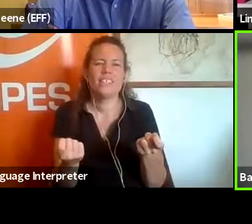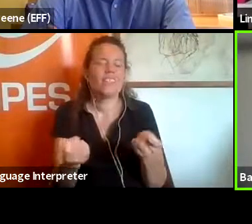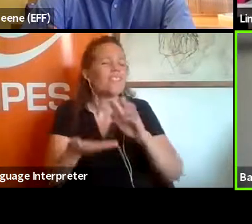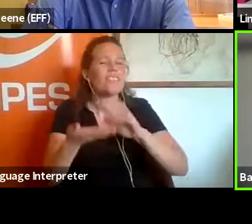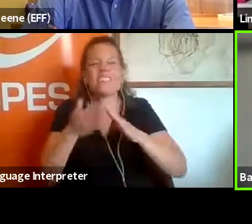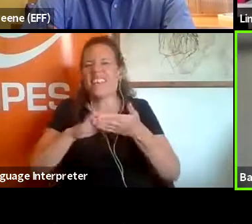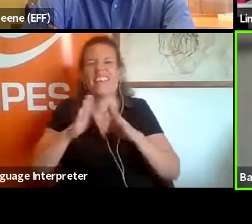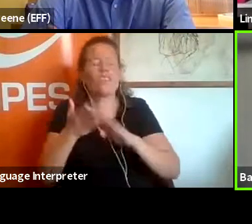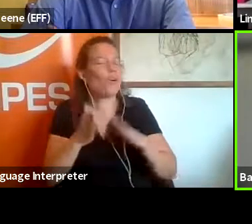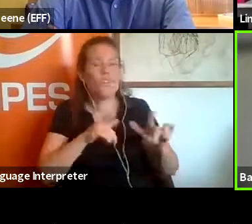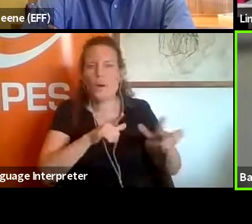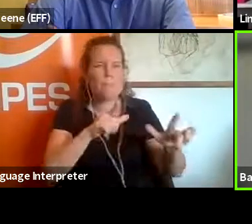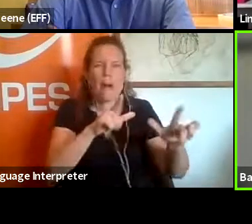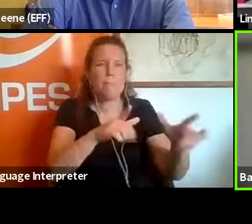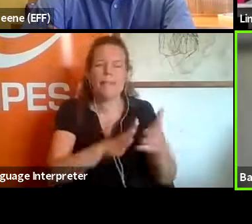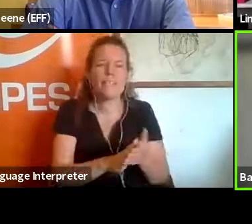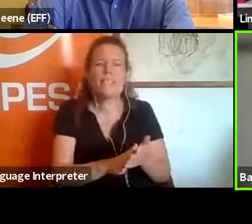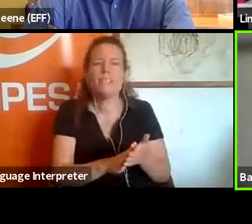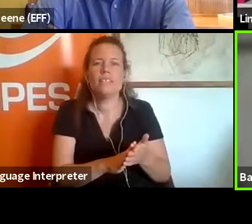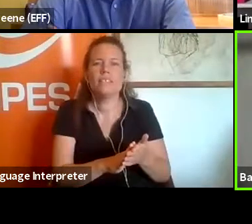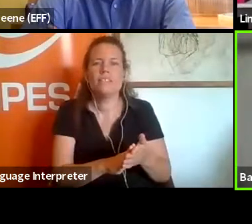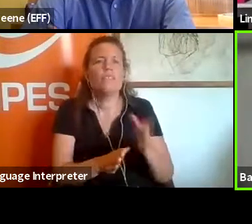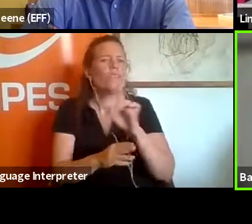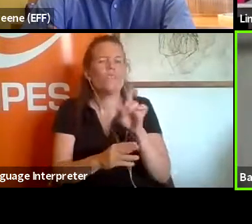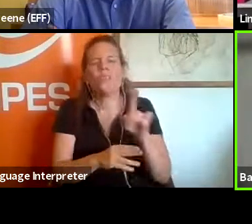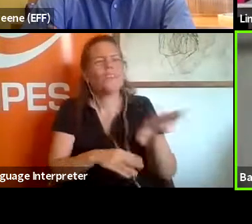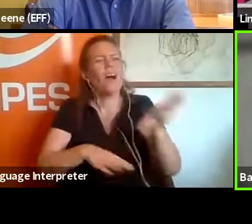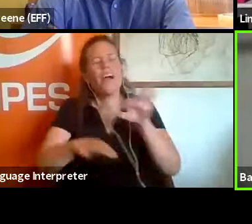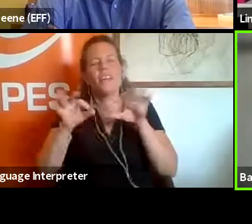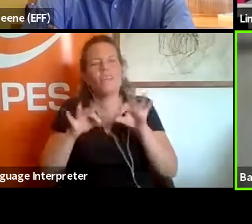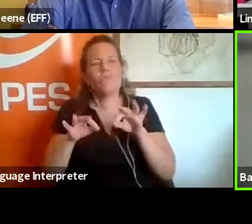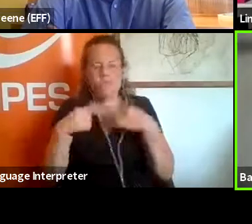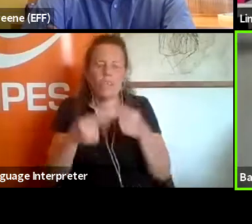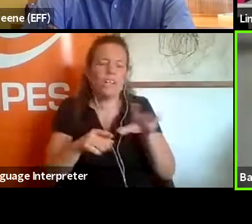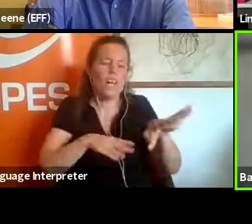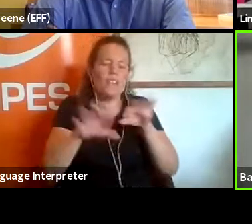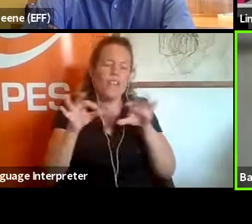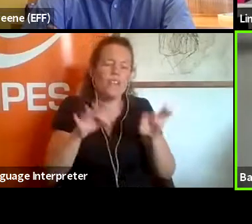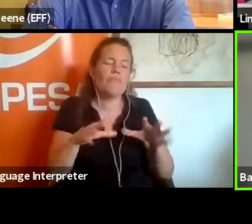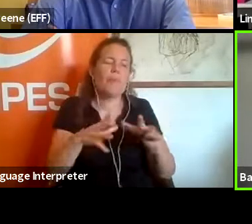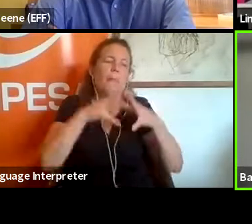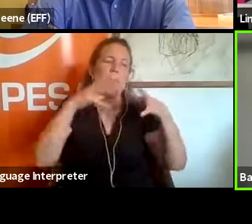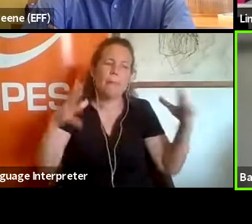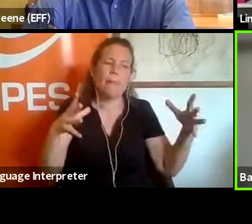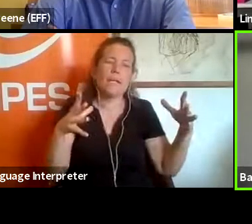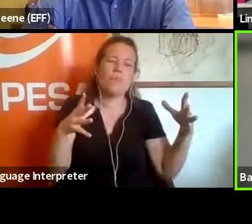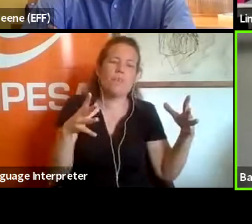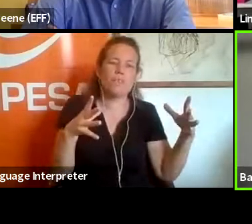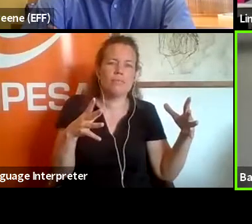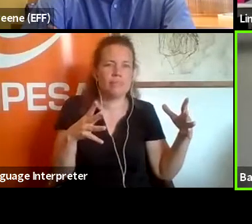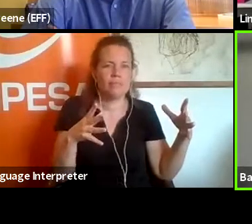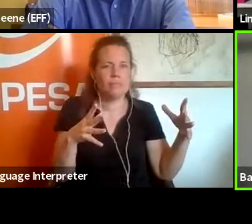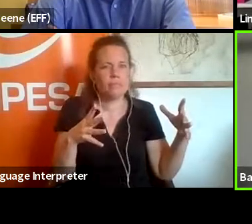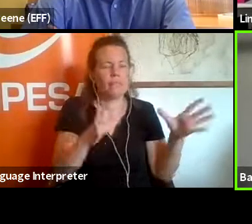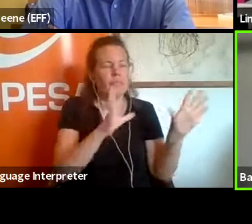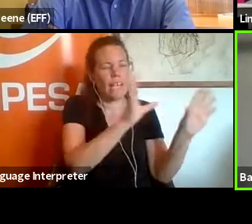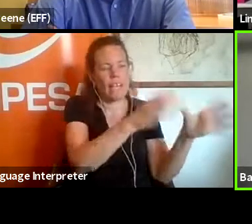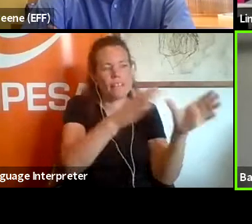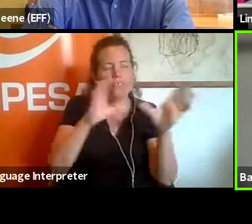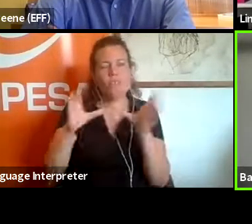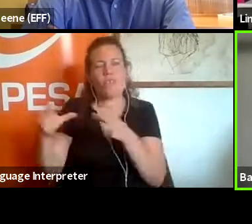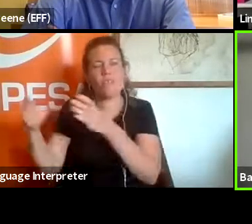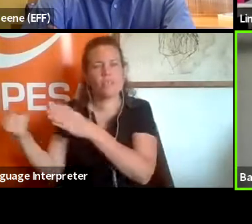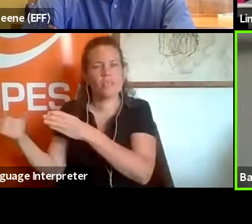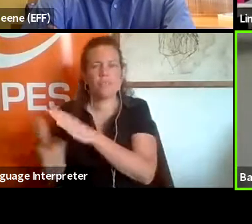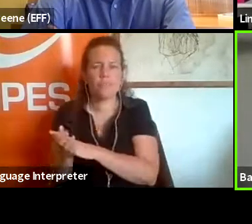mapping beyond just kind of identifying general categories, mainly categories that were where we